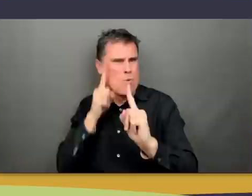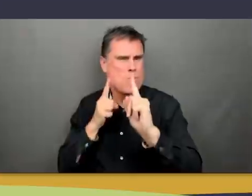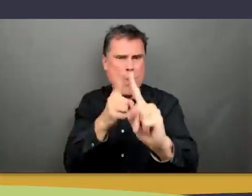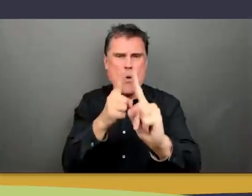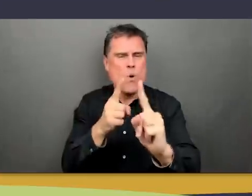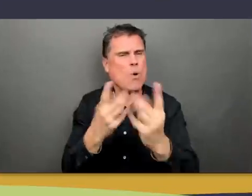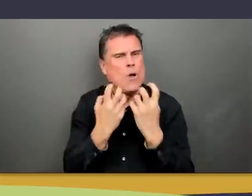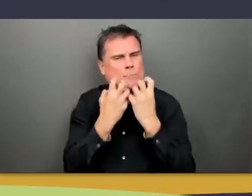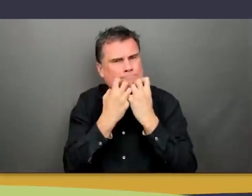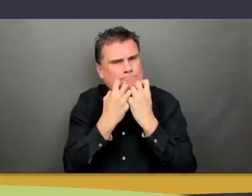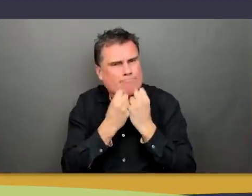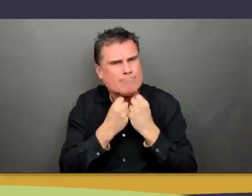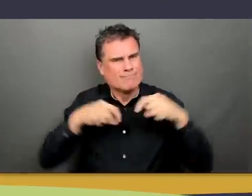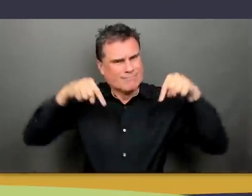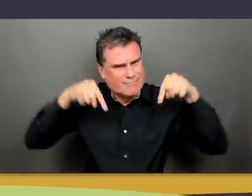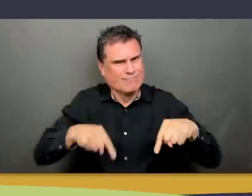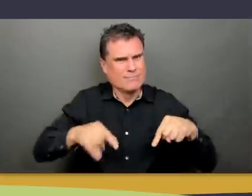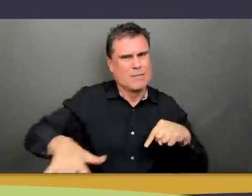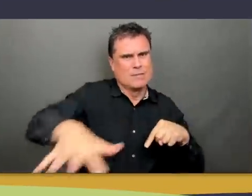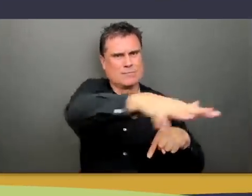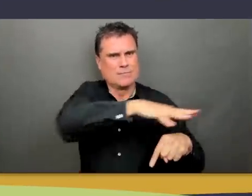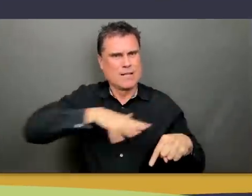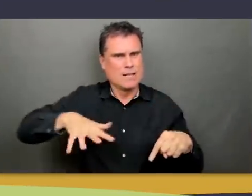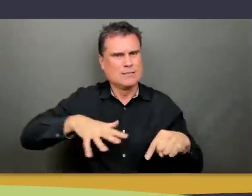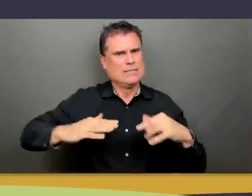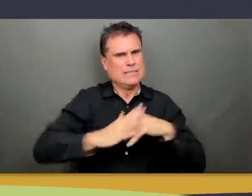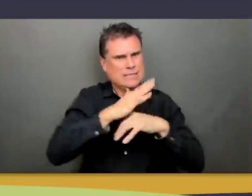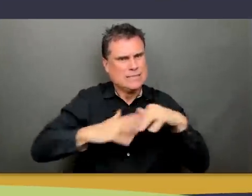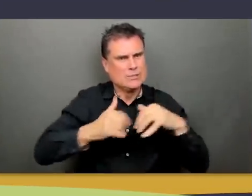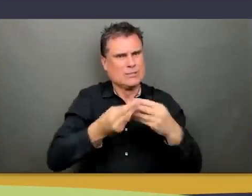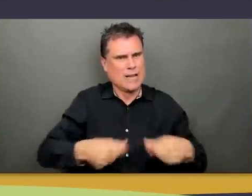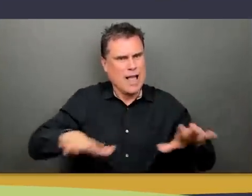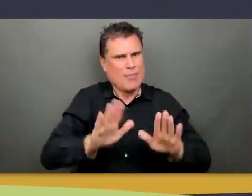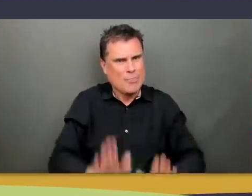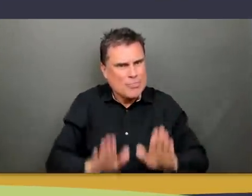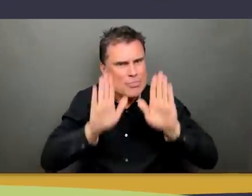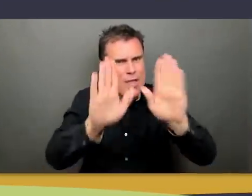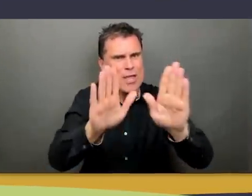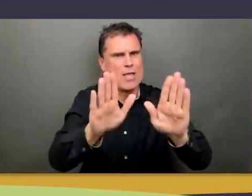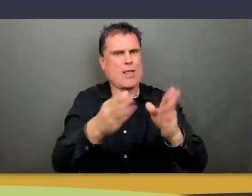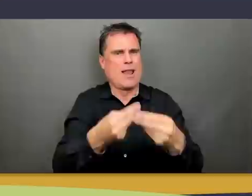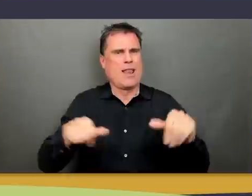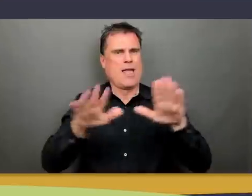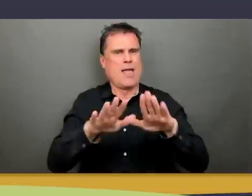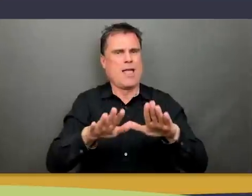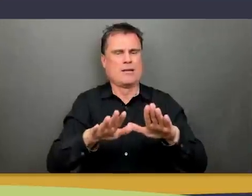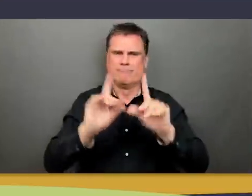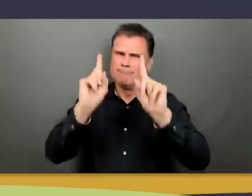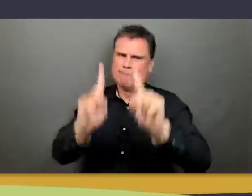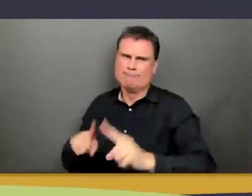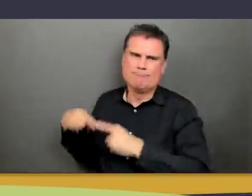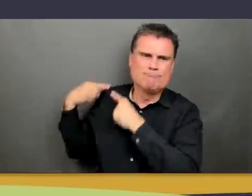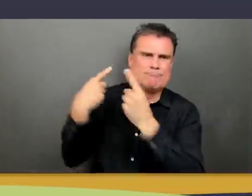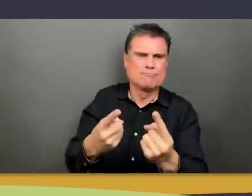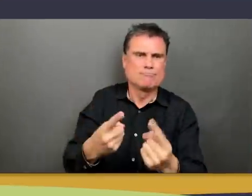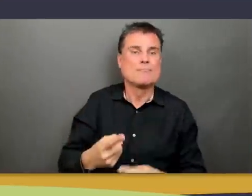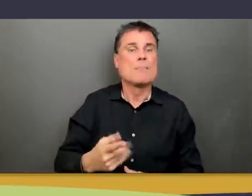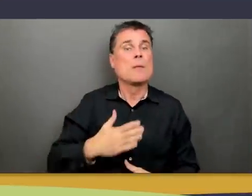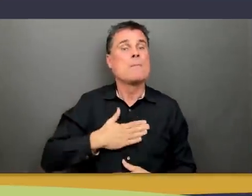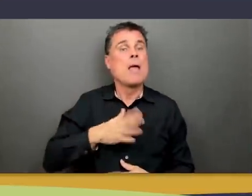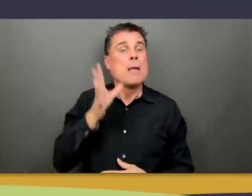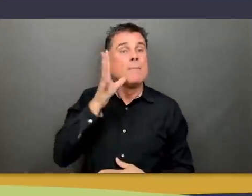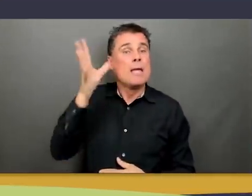the place where many of us have come just recently. I'm the son of an Irish immigrant. I am very much focused on making sure that I